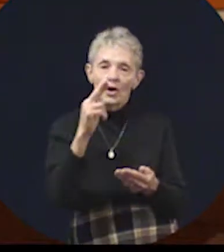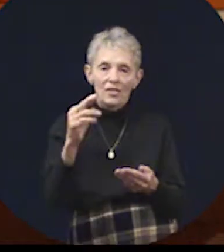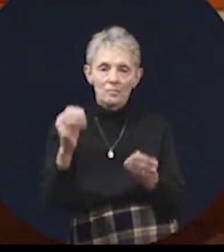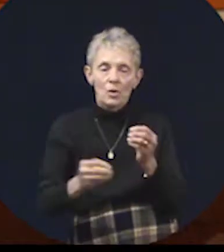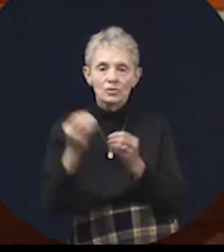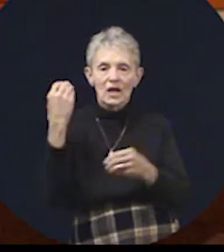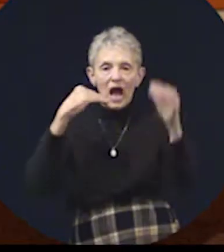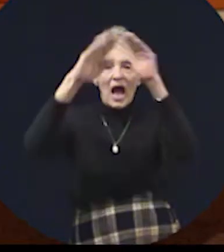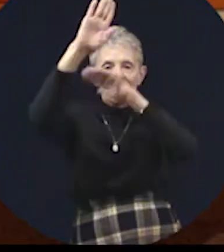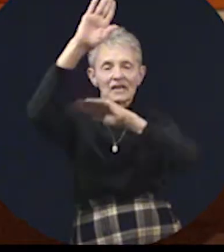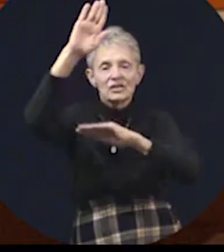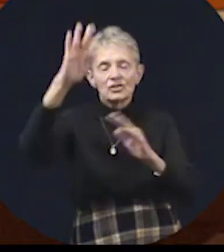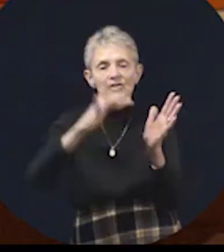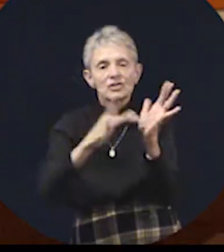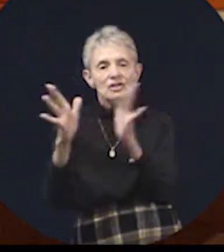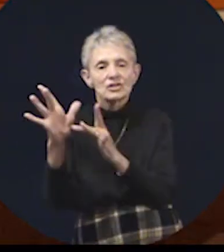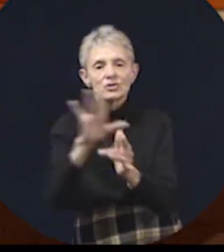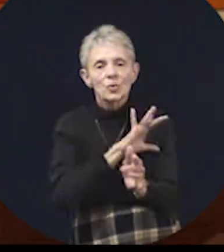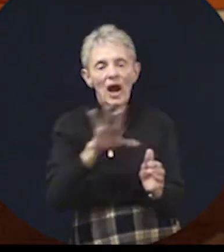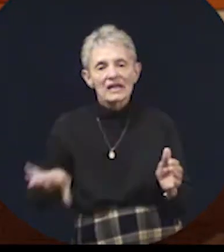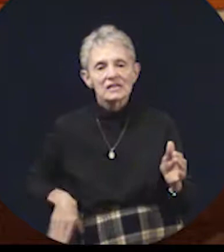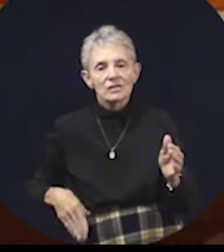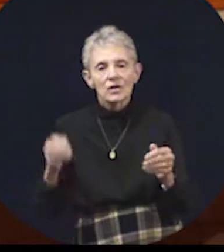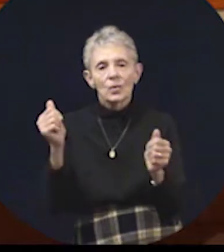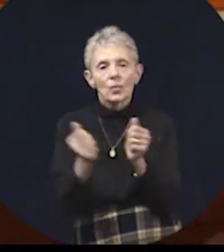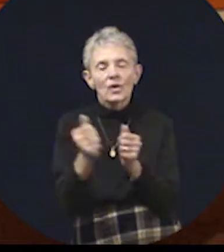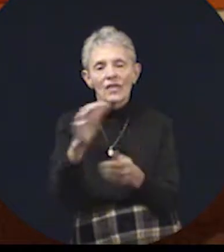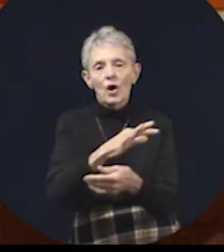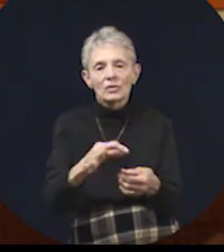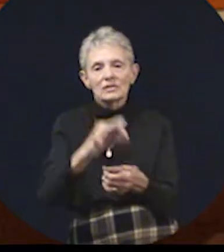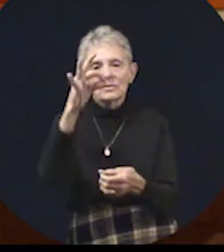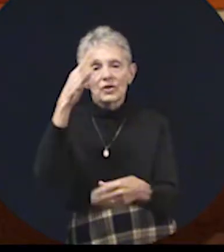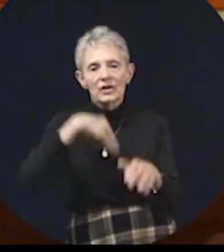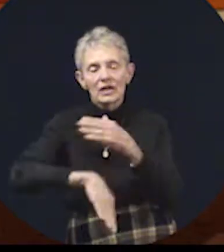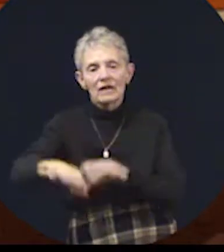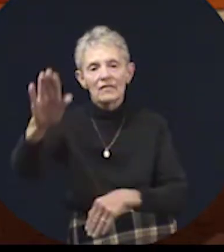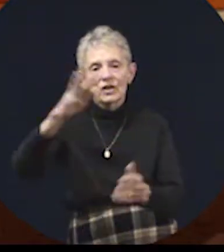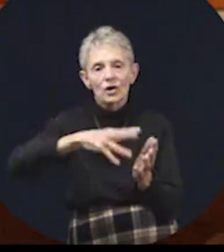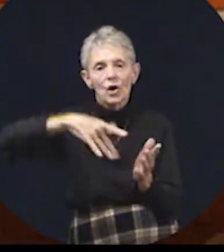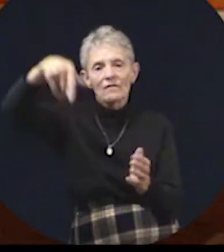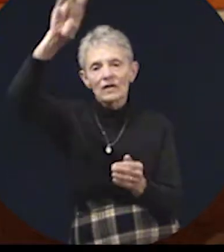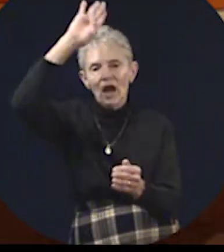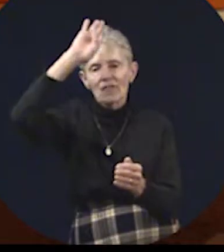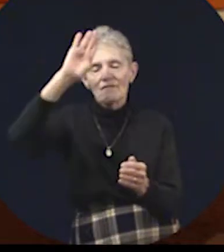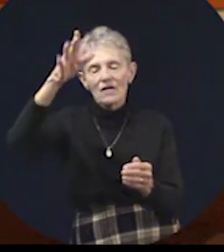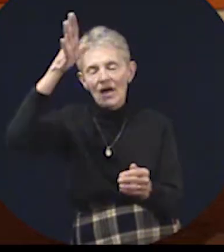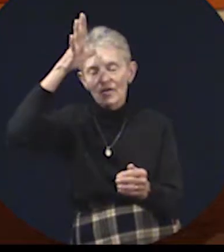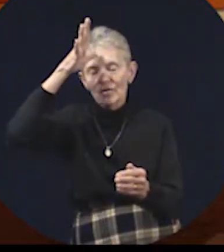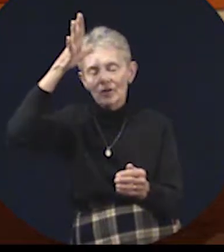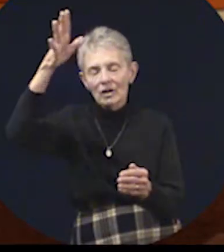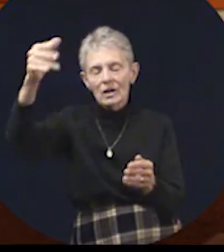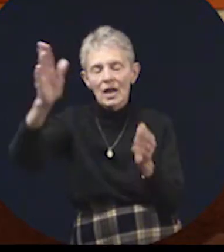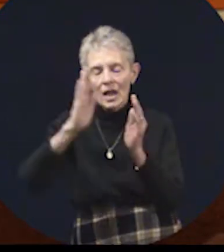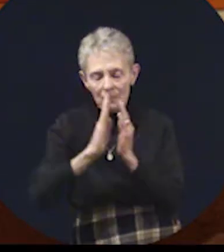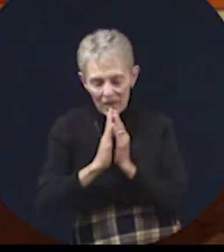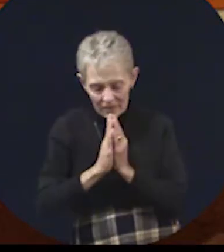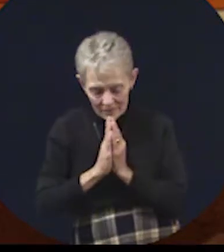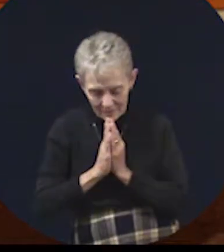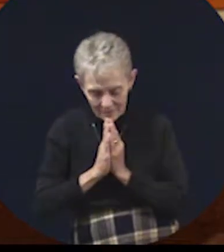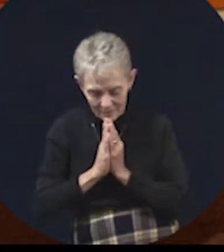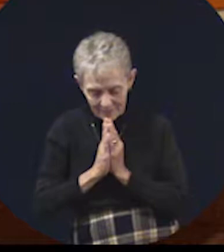alone are the Most High, Jesus Christ, with the Holy Spirit, in the glory of God the Father.